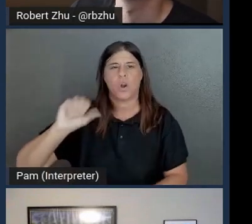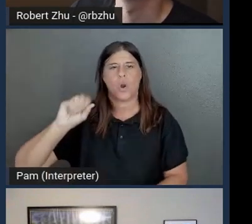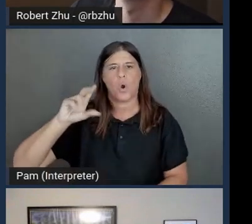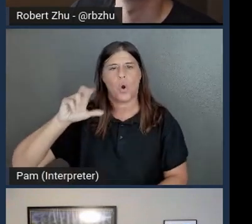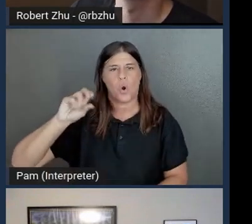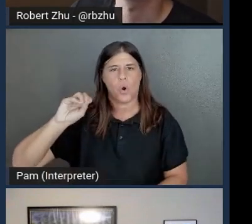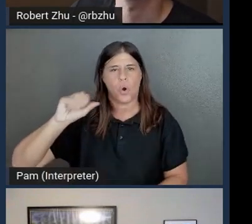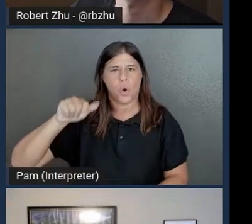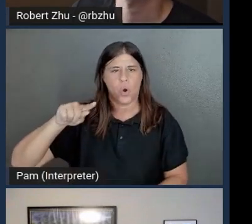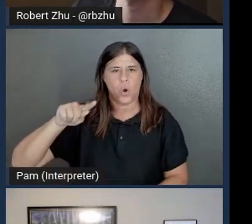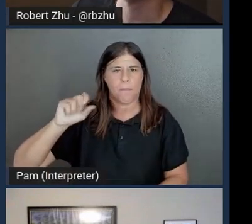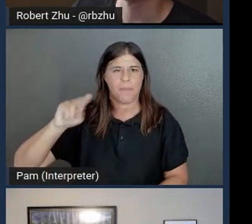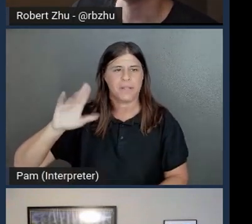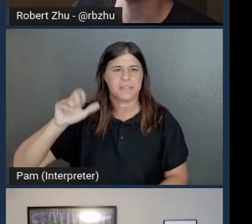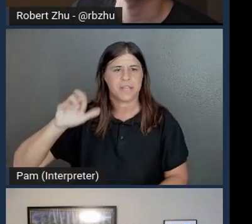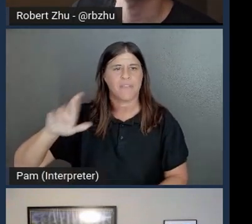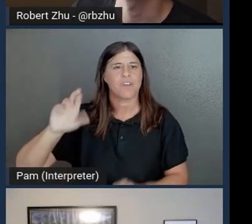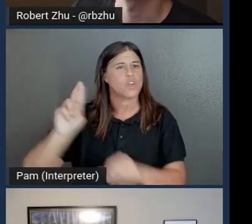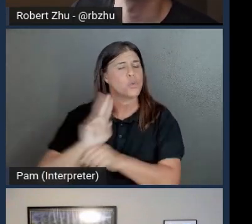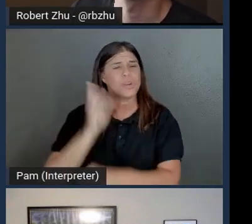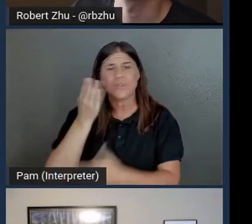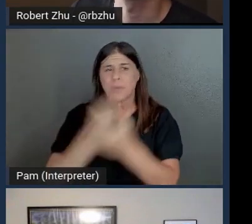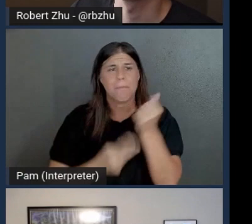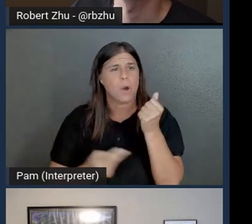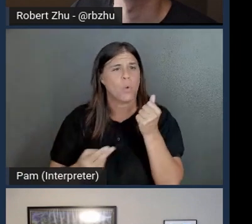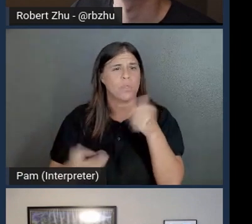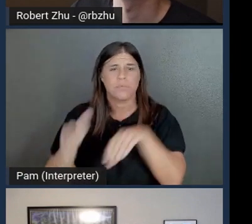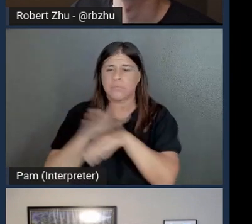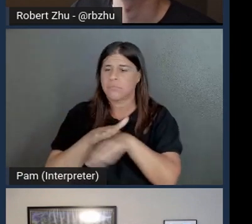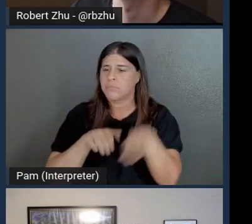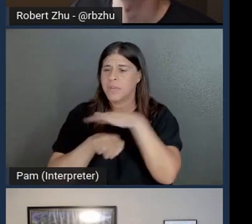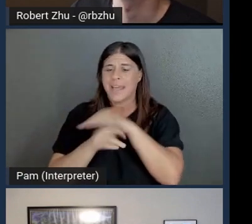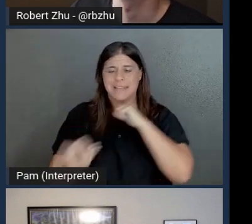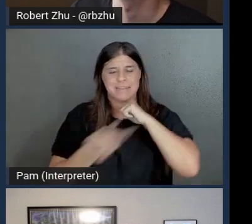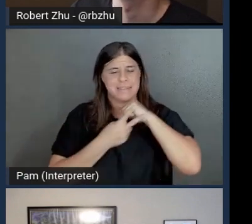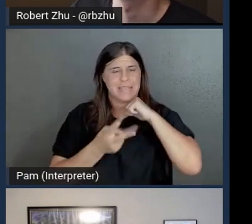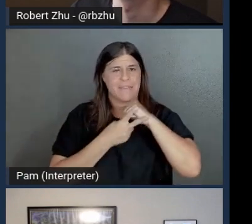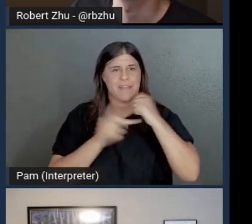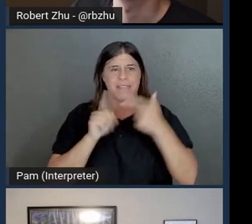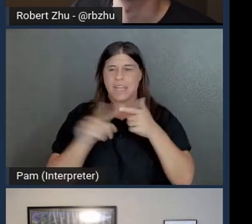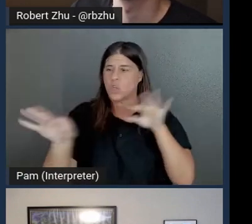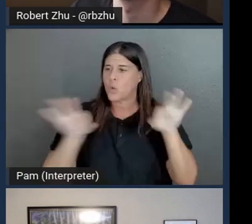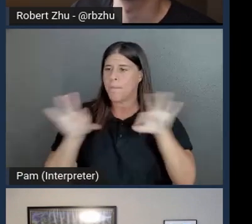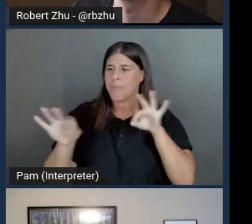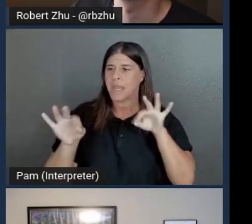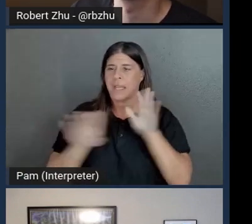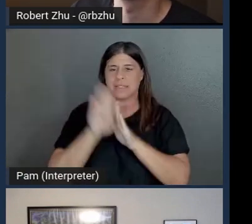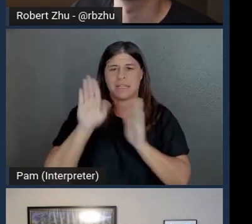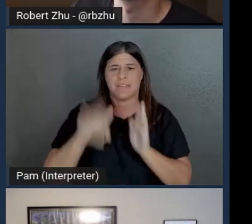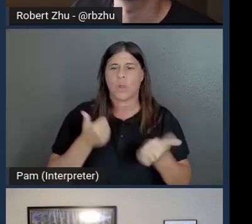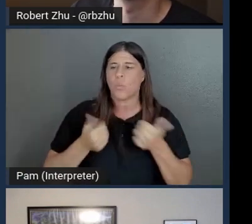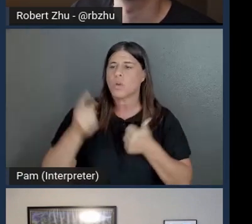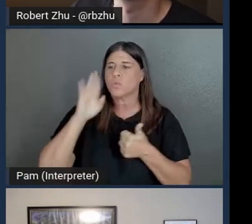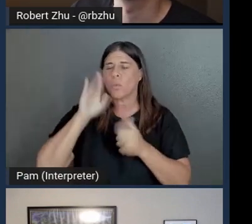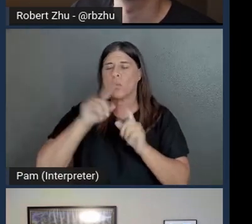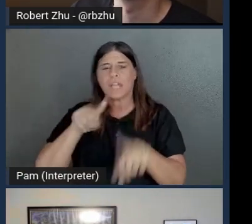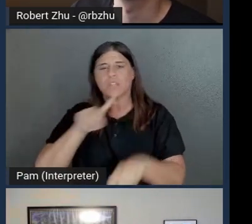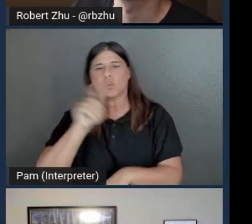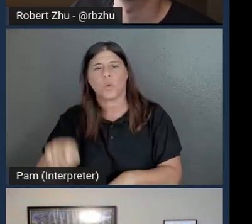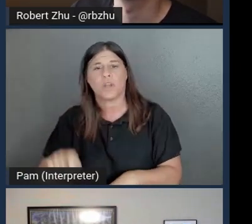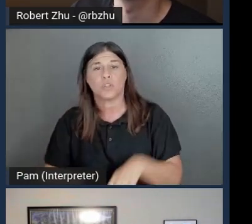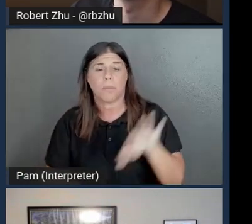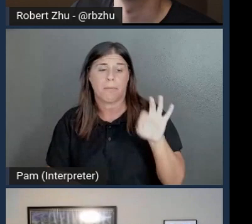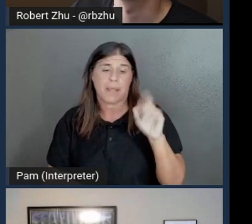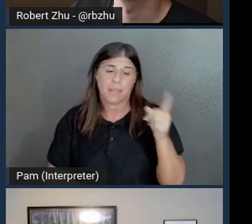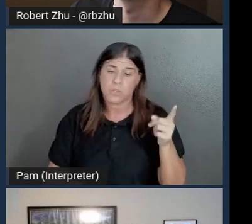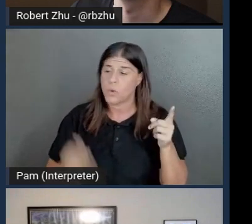use both of these on top of the same data. So you store your data in the graph once, then you can choose as the developer which one is going to answer your question better. Or